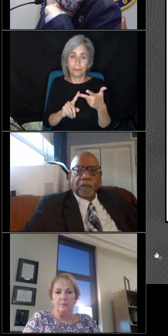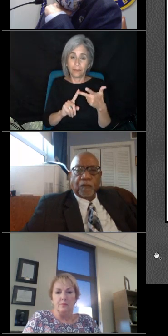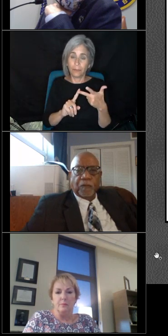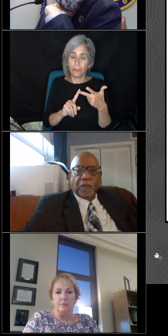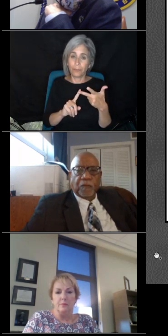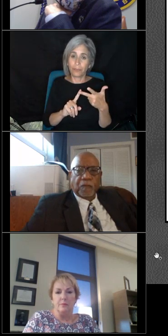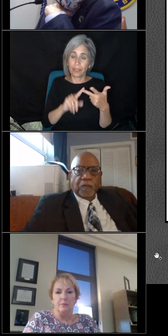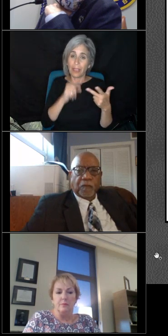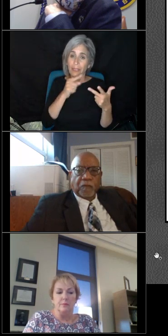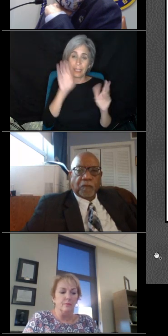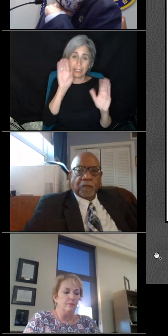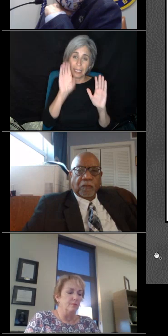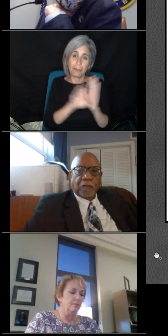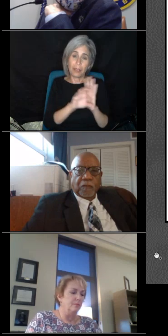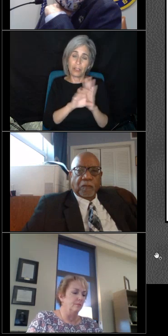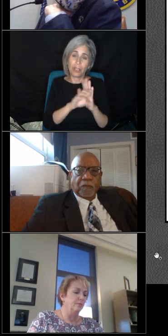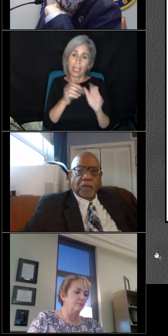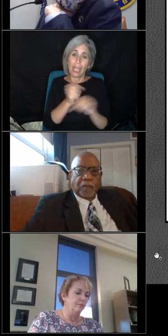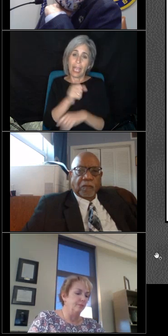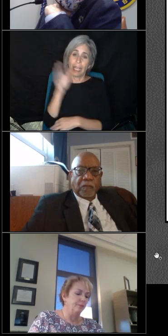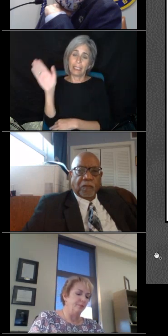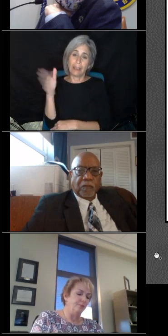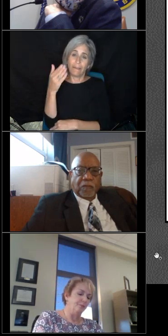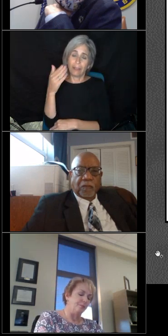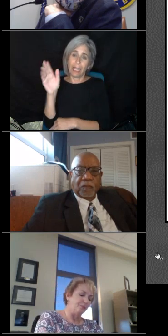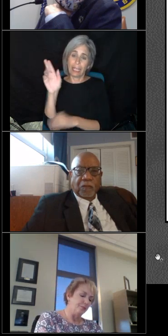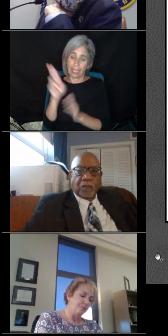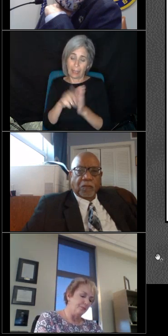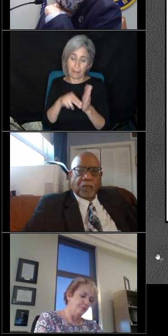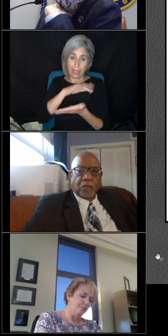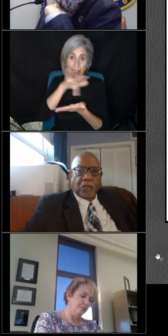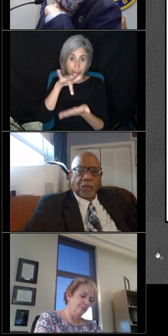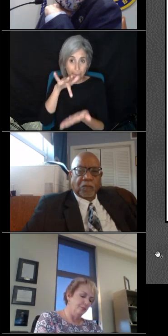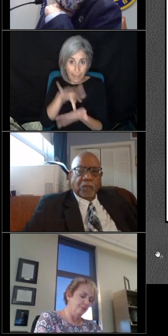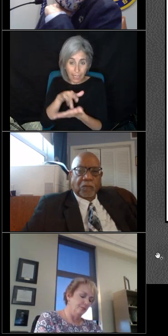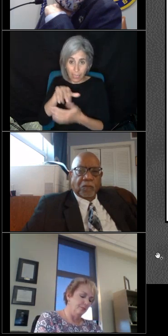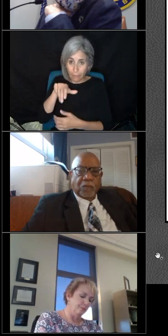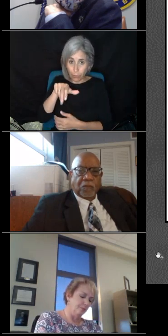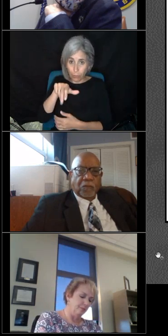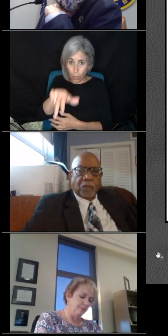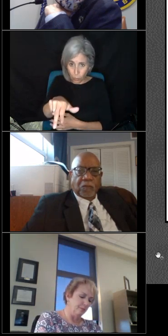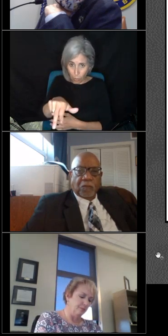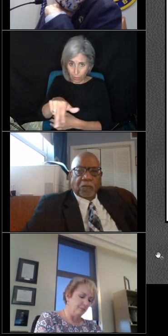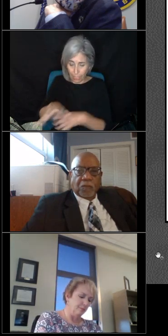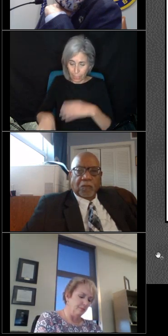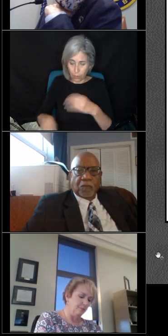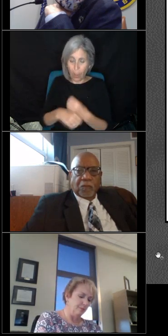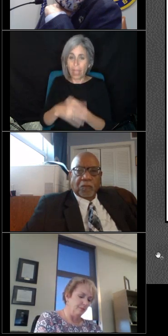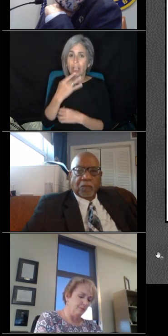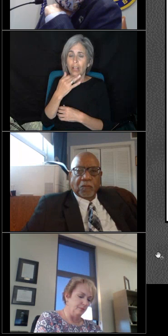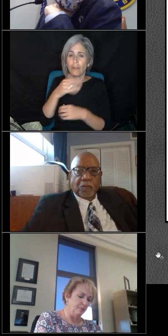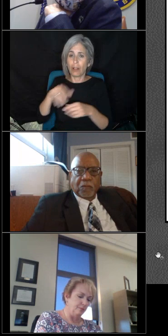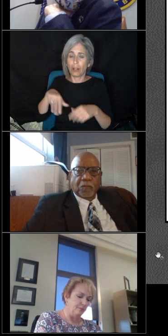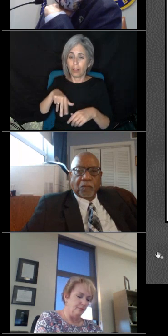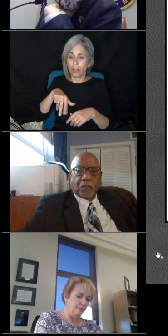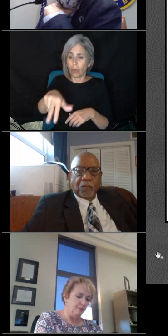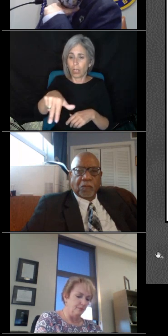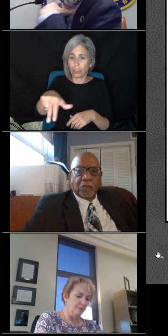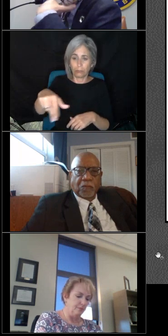This image takes the flag and places it and paints it in the middle of the crosswalks, and then adds colorful crosswalks to each